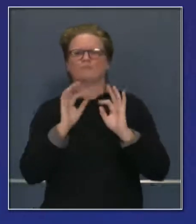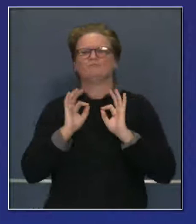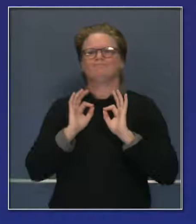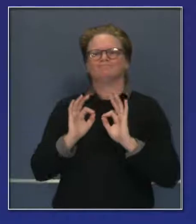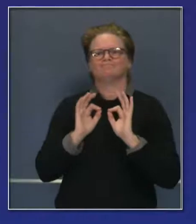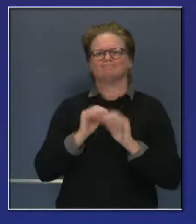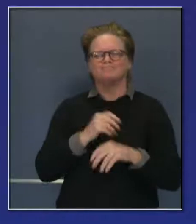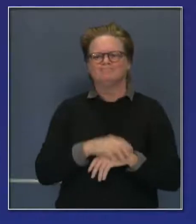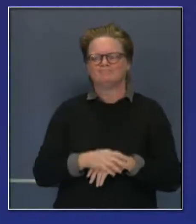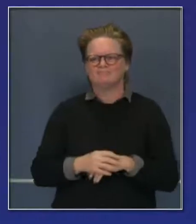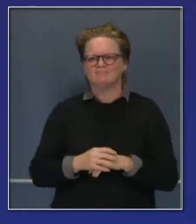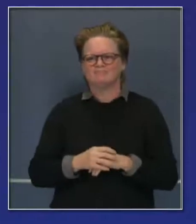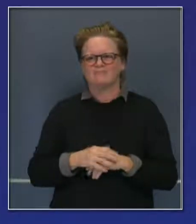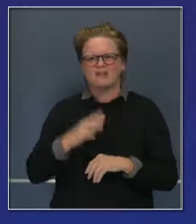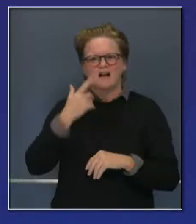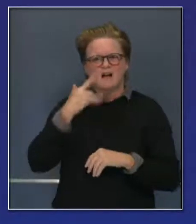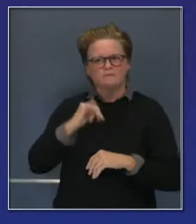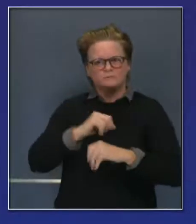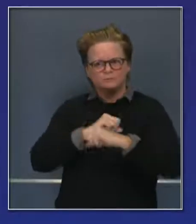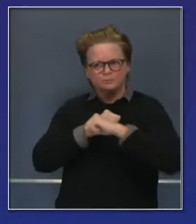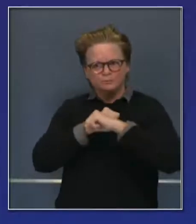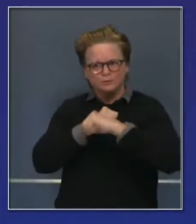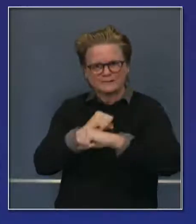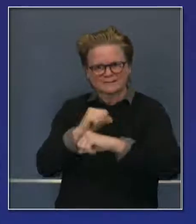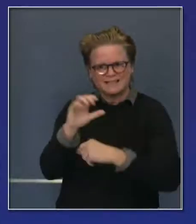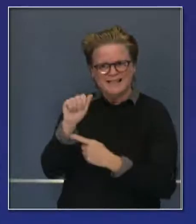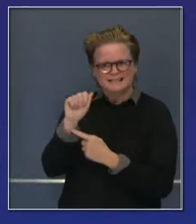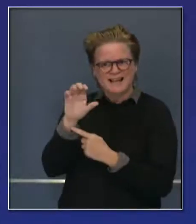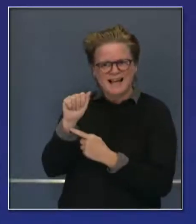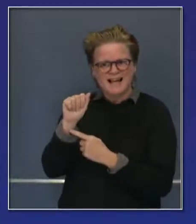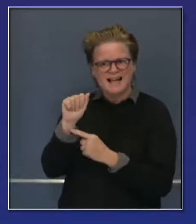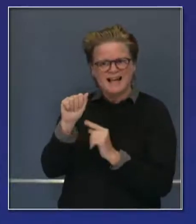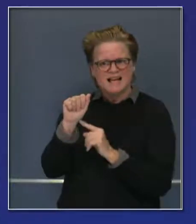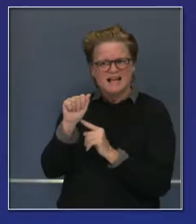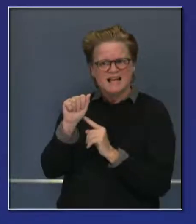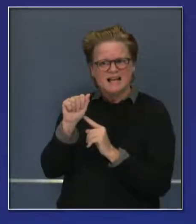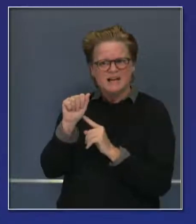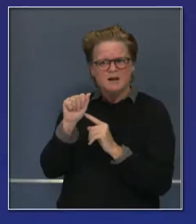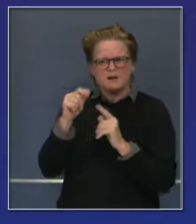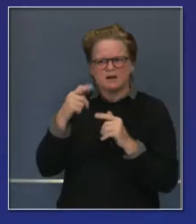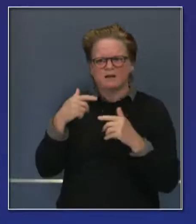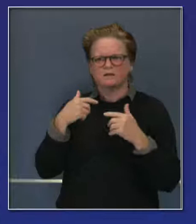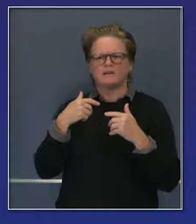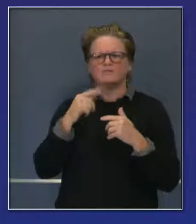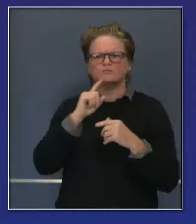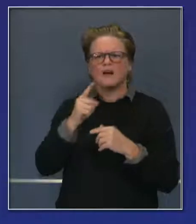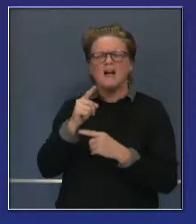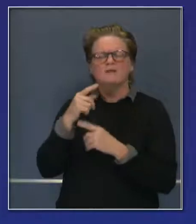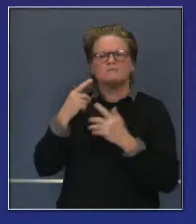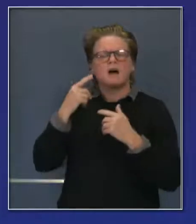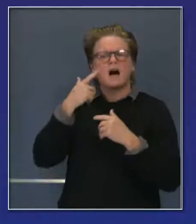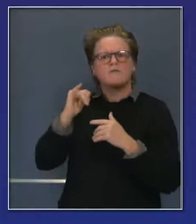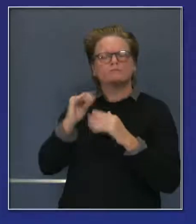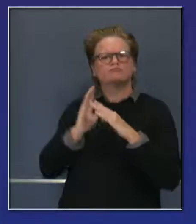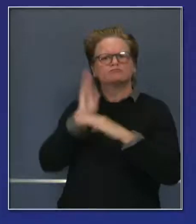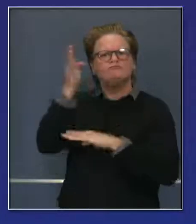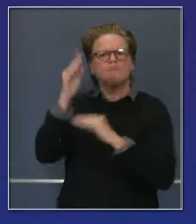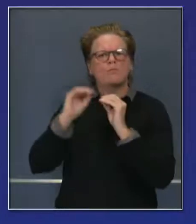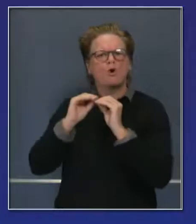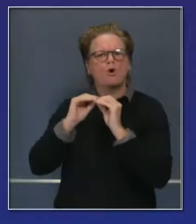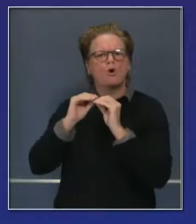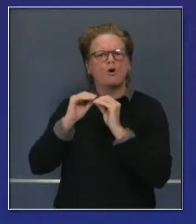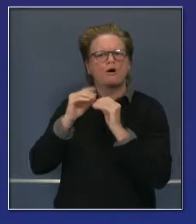it. Last year, 2020, was the first year we had in place these new subsidies for middle-class Californians. Governor noted,